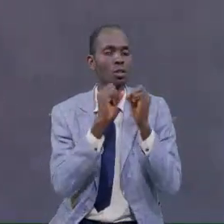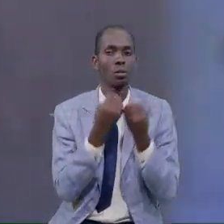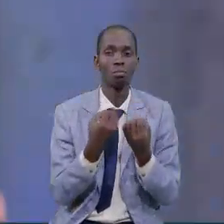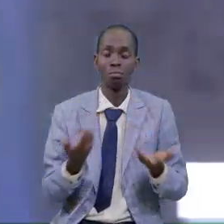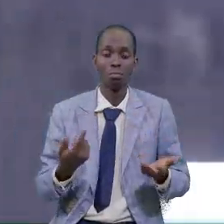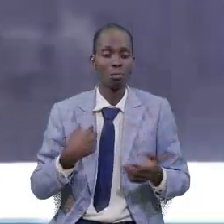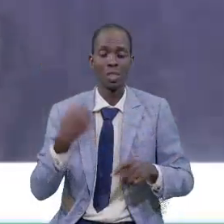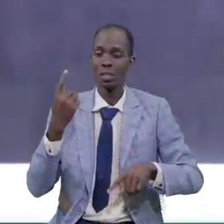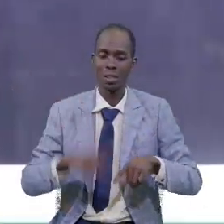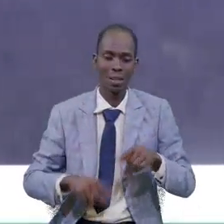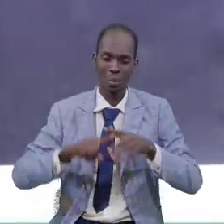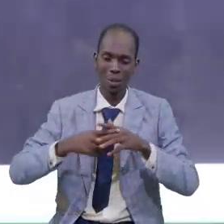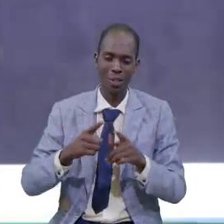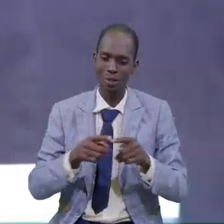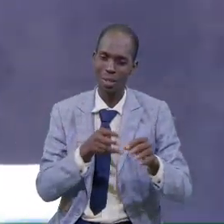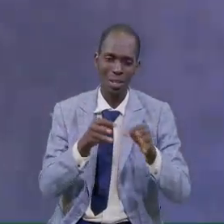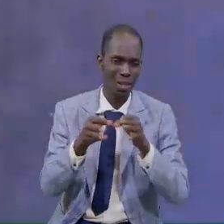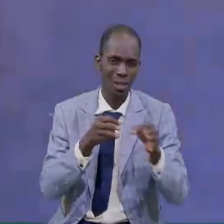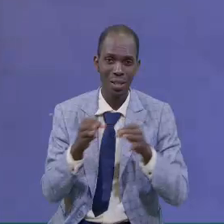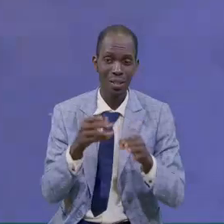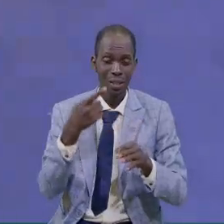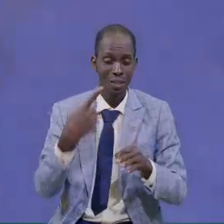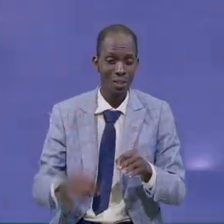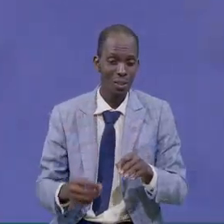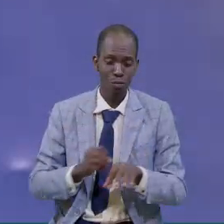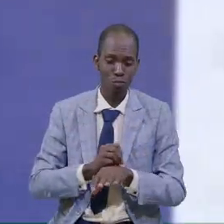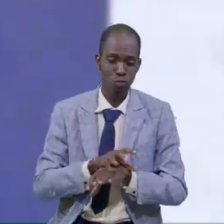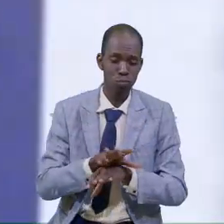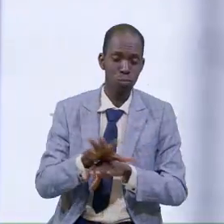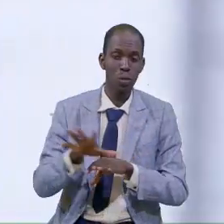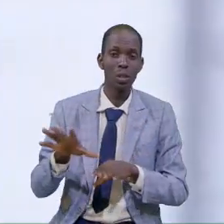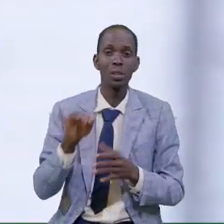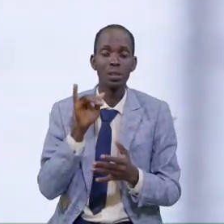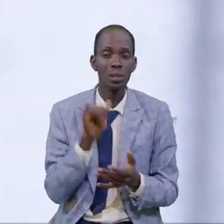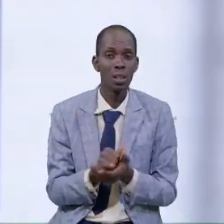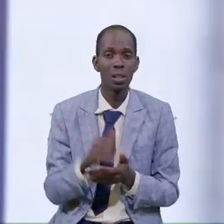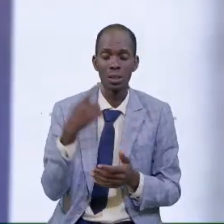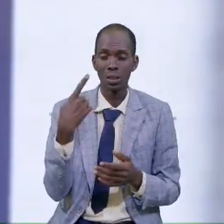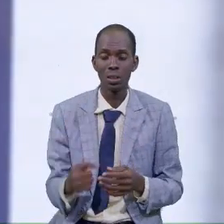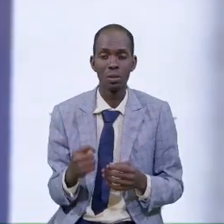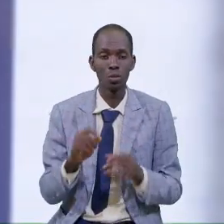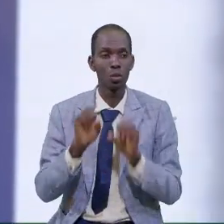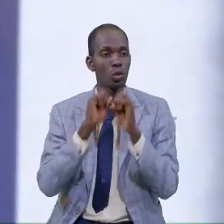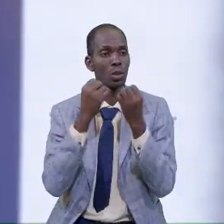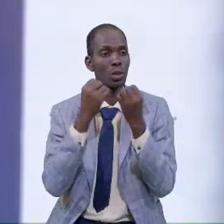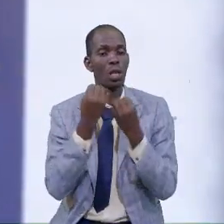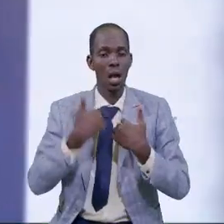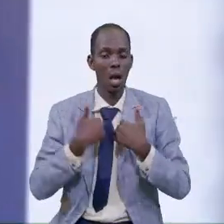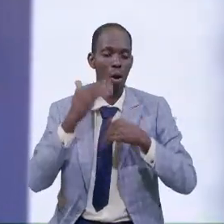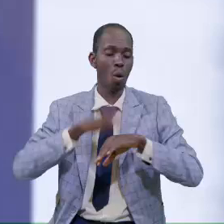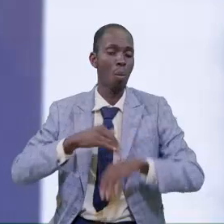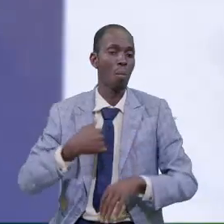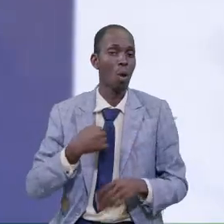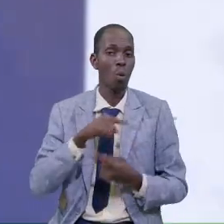you the influence society had on me when I was very young. Before I